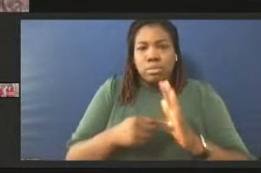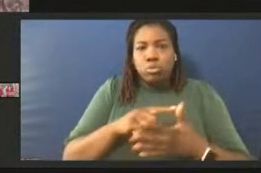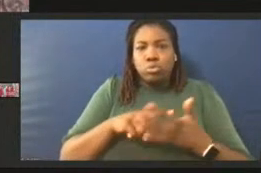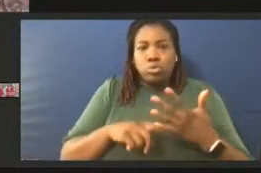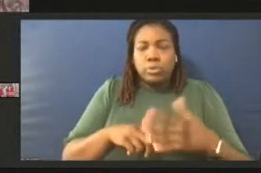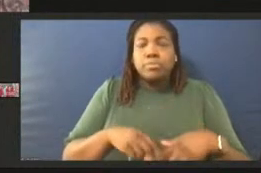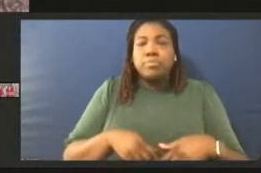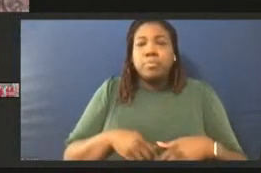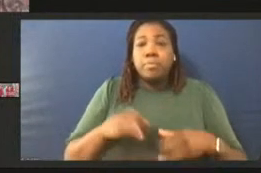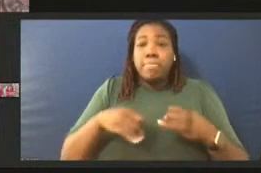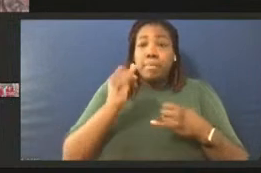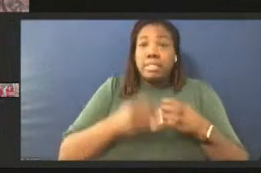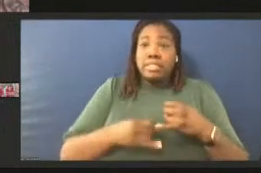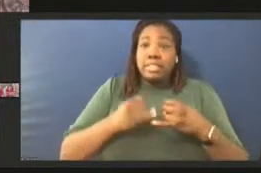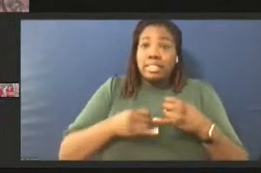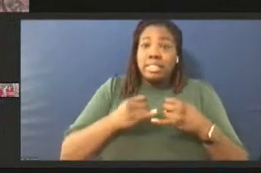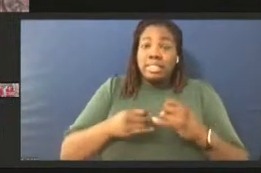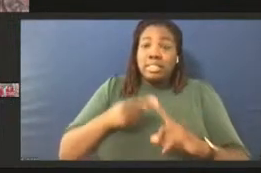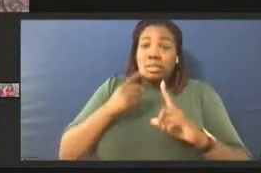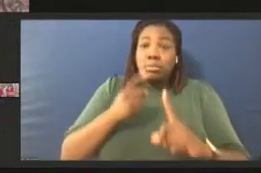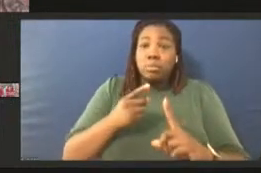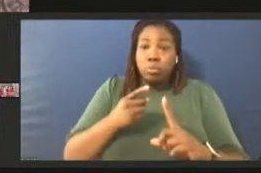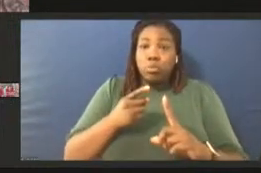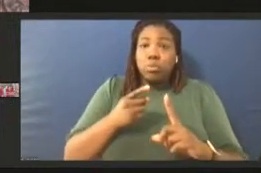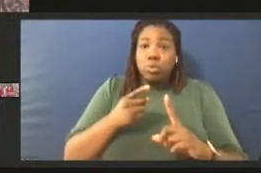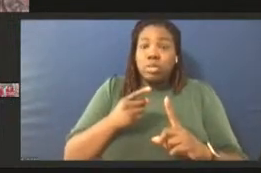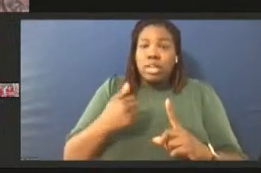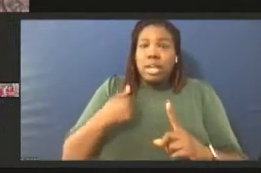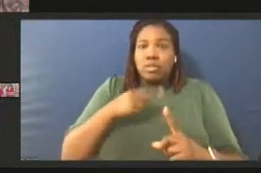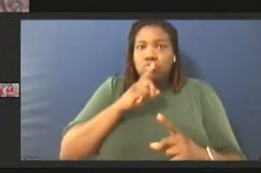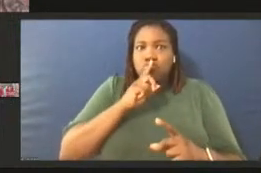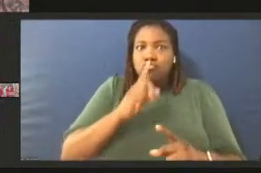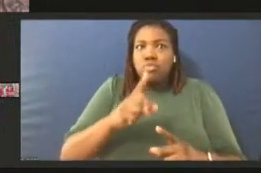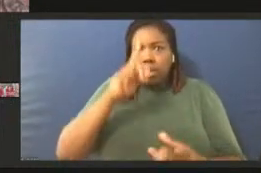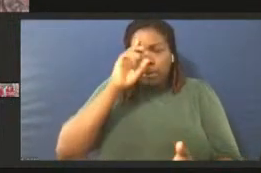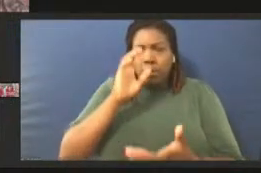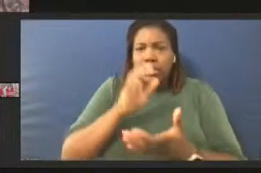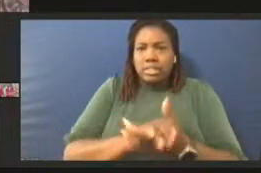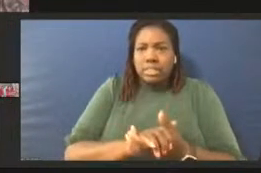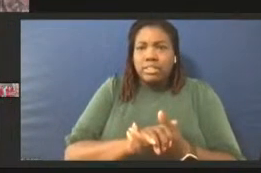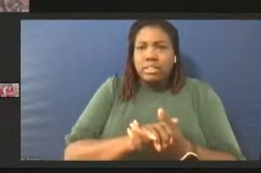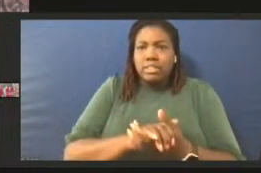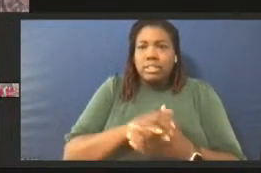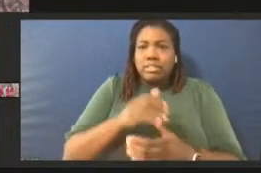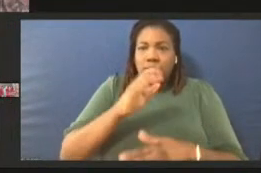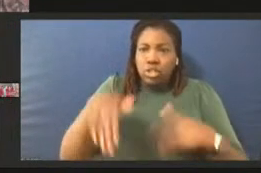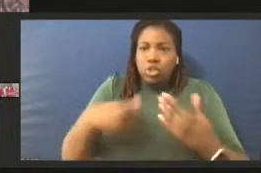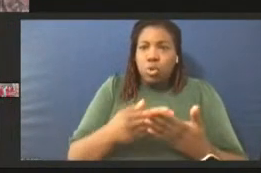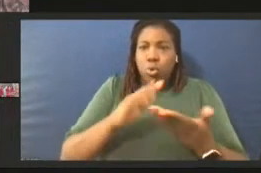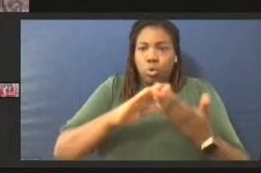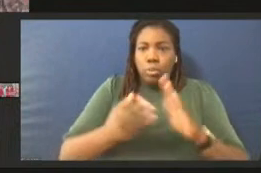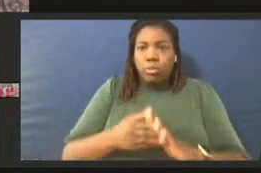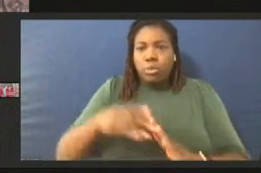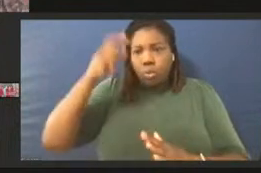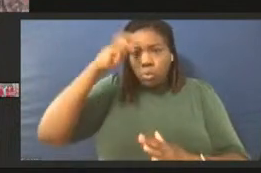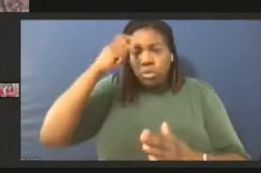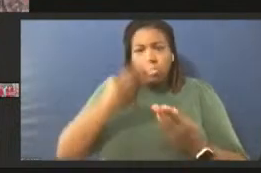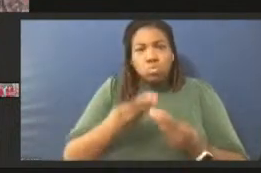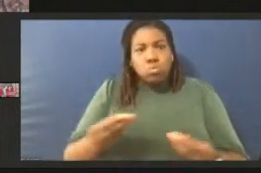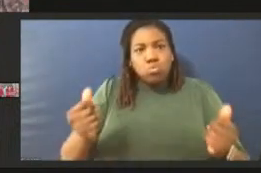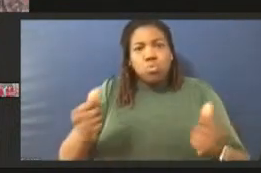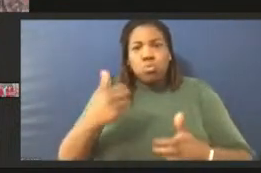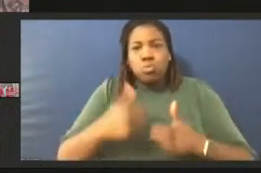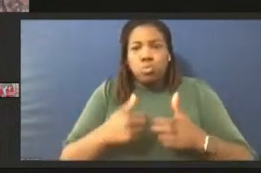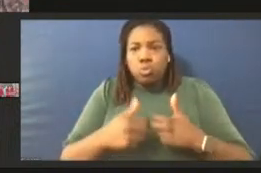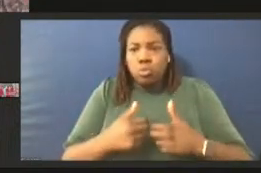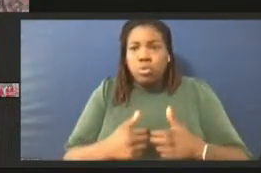My final point is this, that I really believe, and we believe, that inherent in every community is the wisdom to solve its own problem. These are